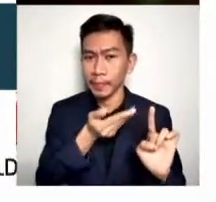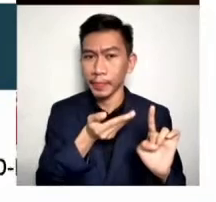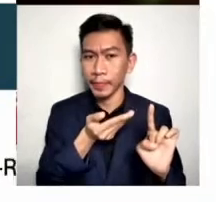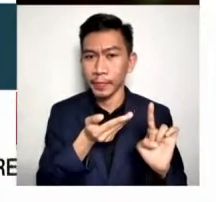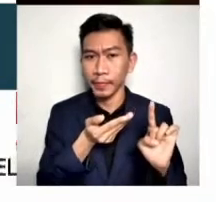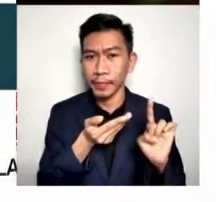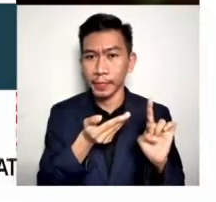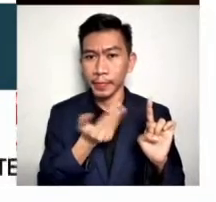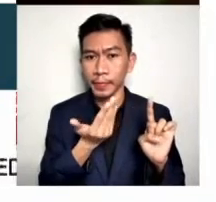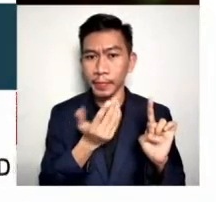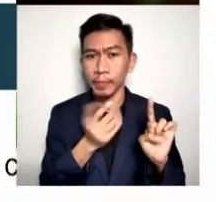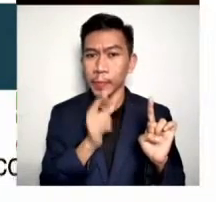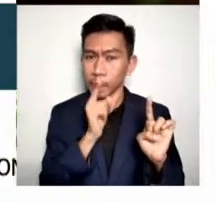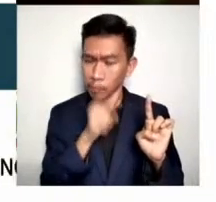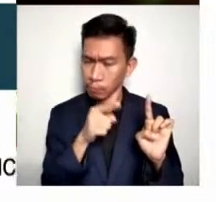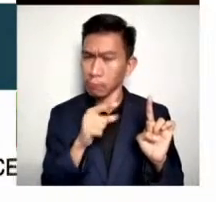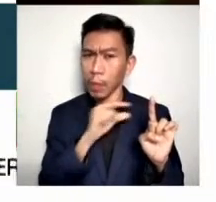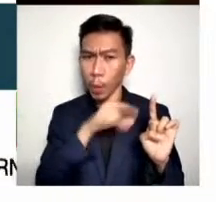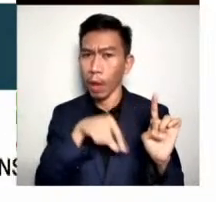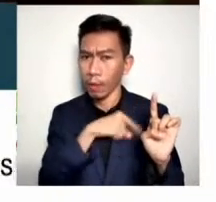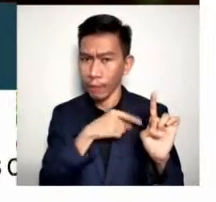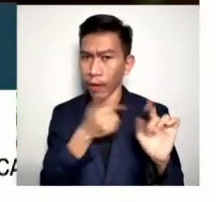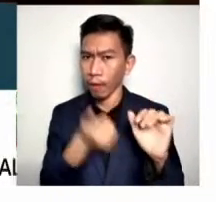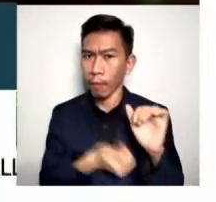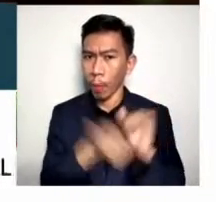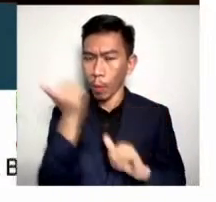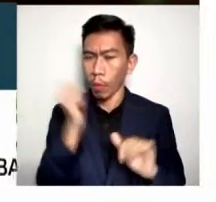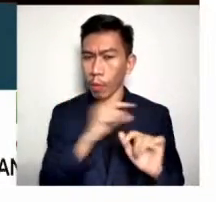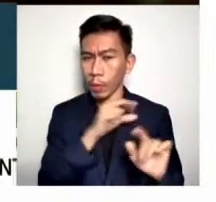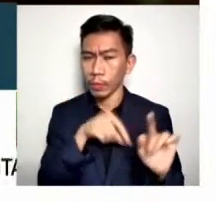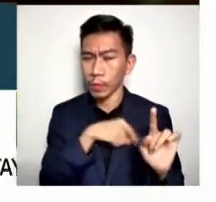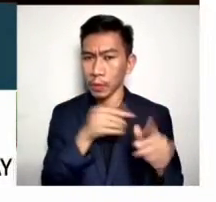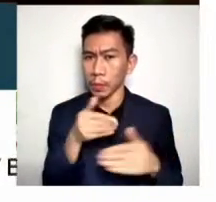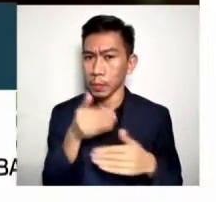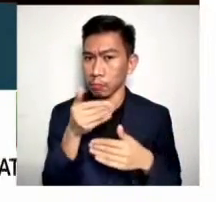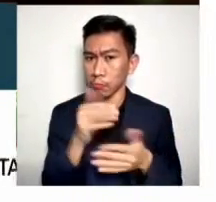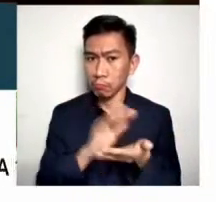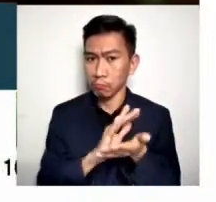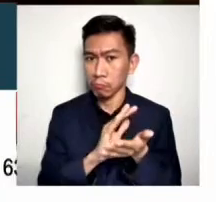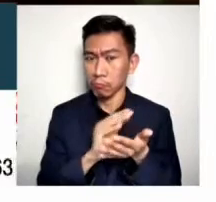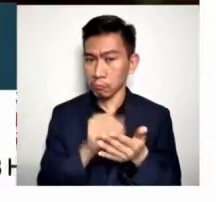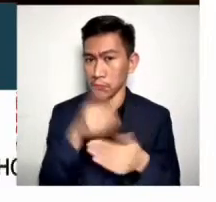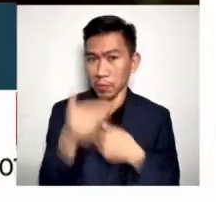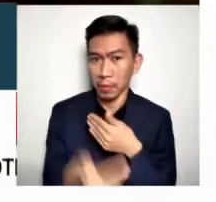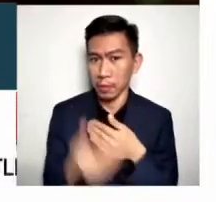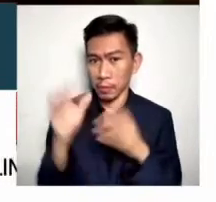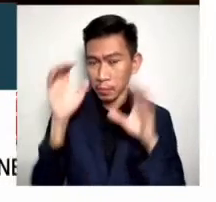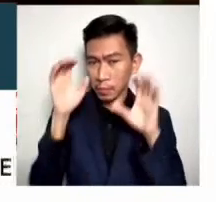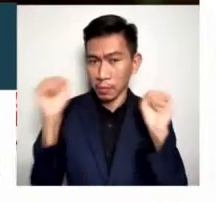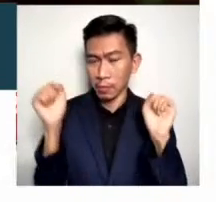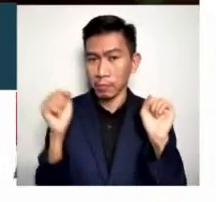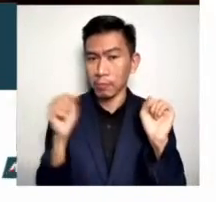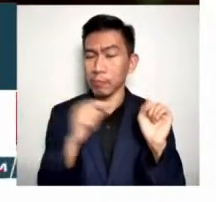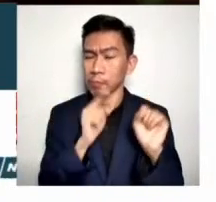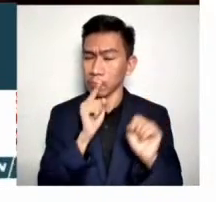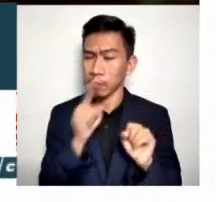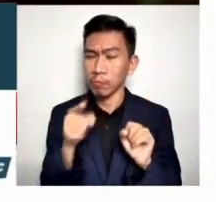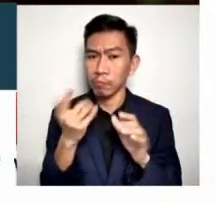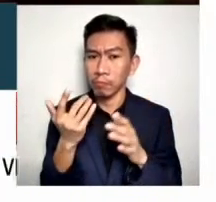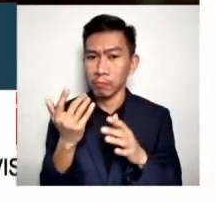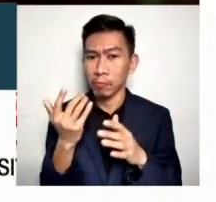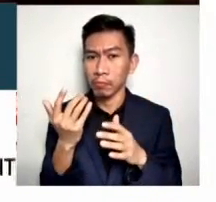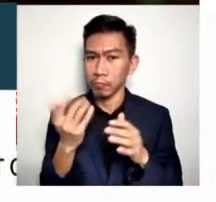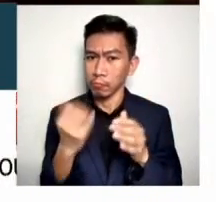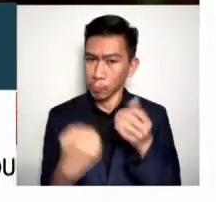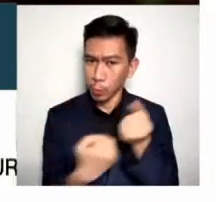to us, is the most qualified to be the next president. She is our vice chairman. We will support